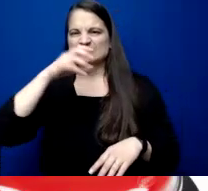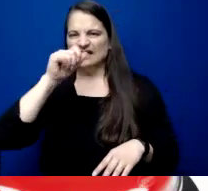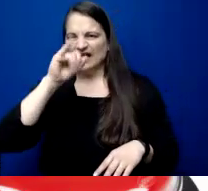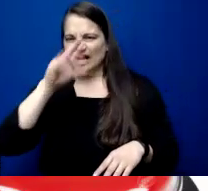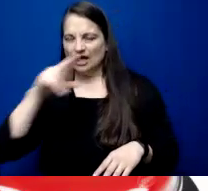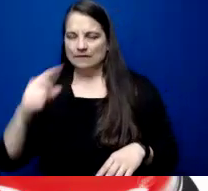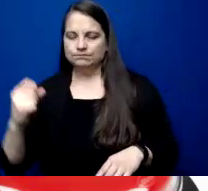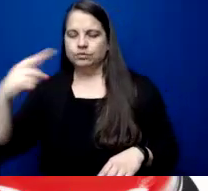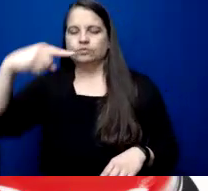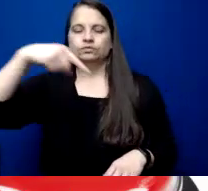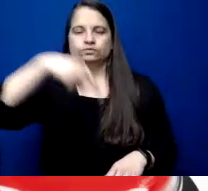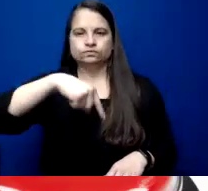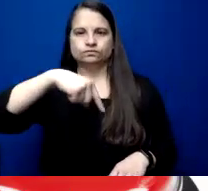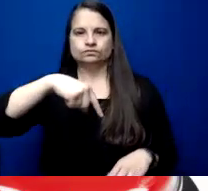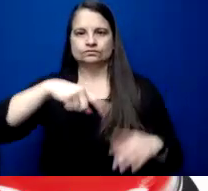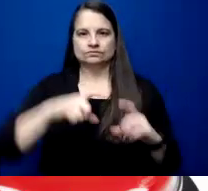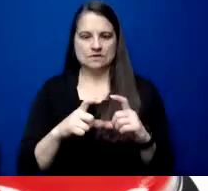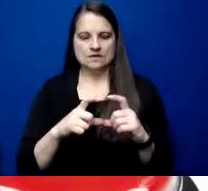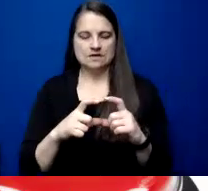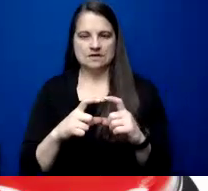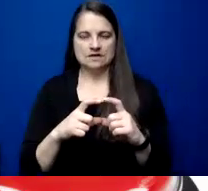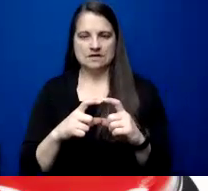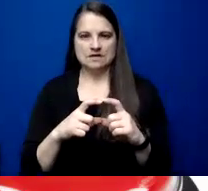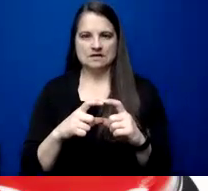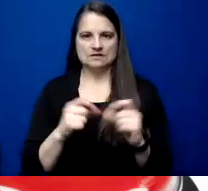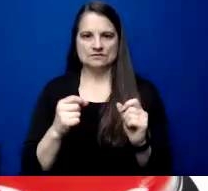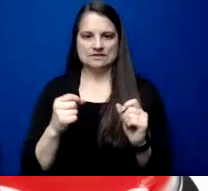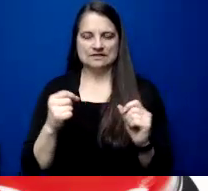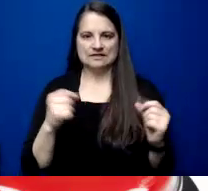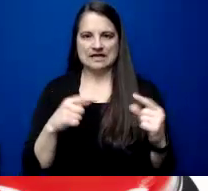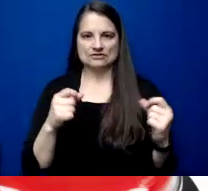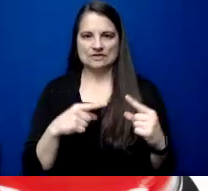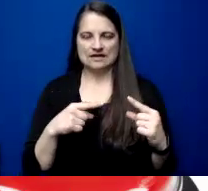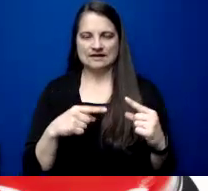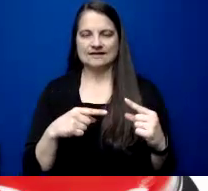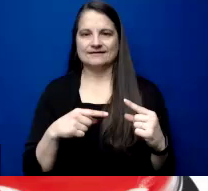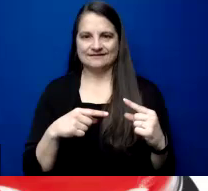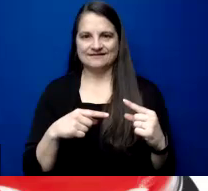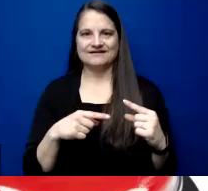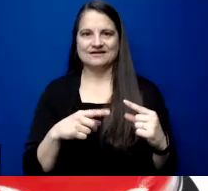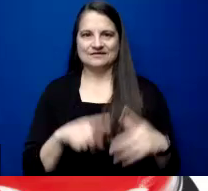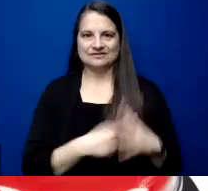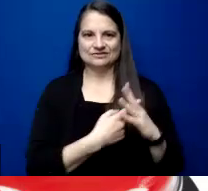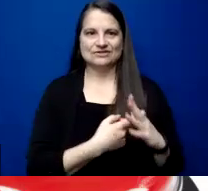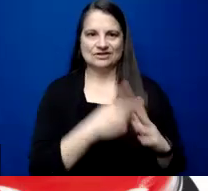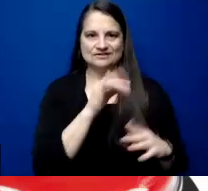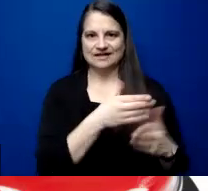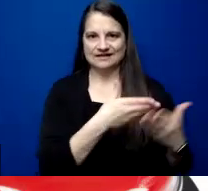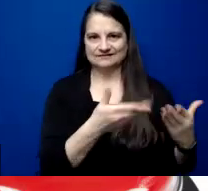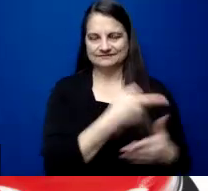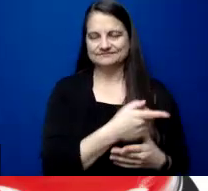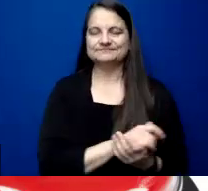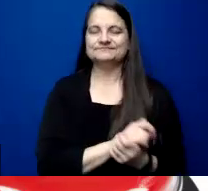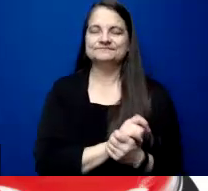little gray box then converts the air pressure into an electronic signal, which then activates the device. There's also